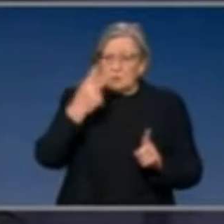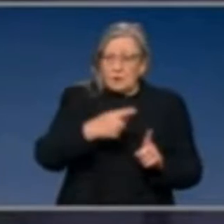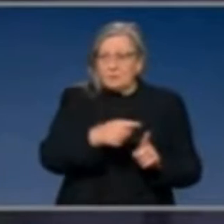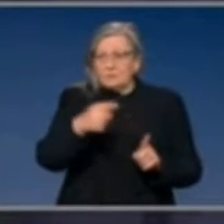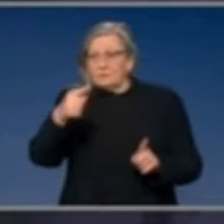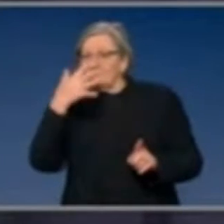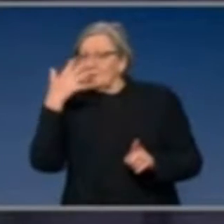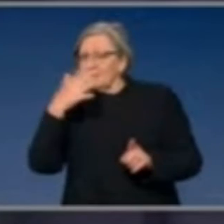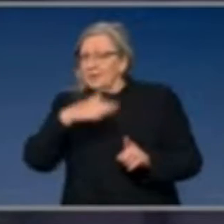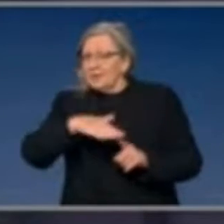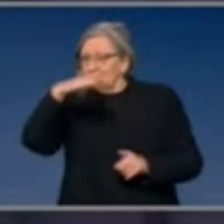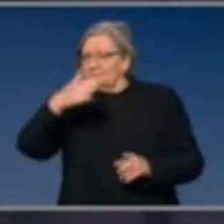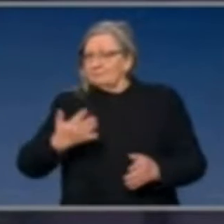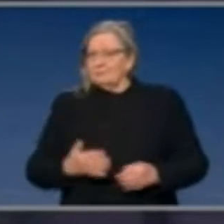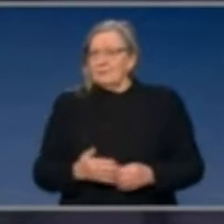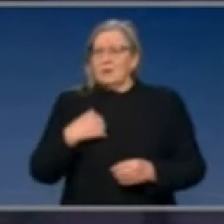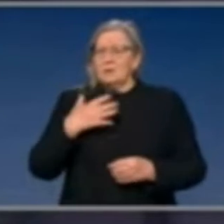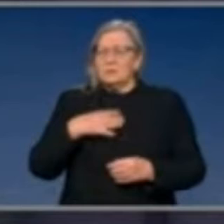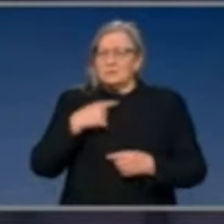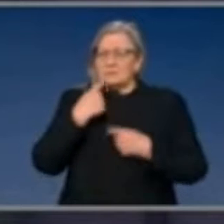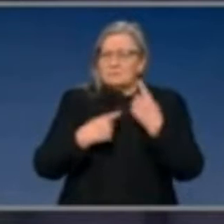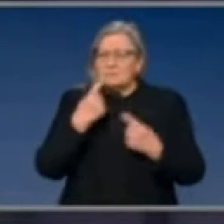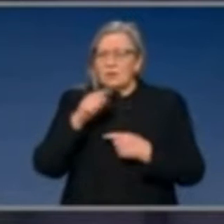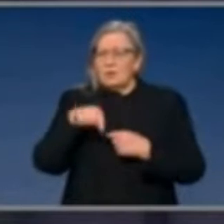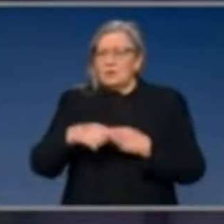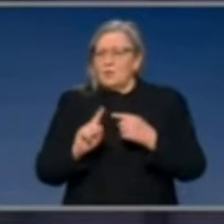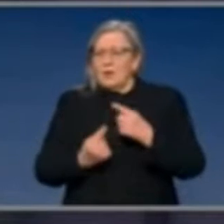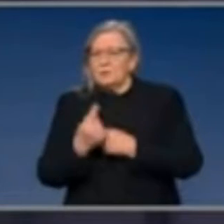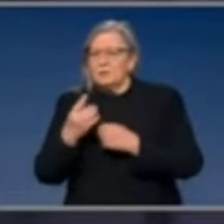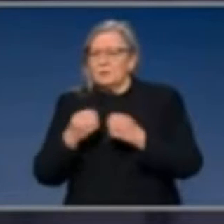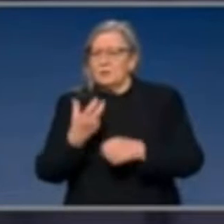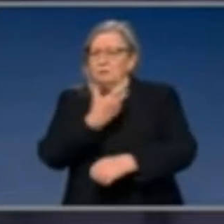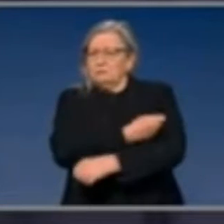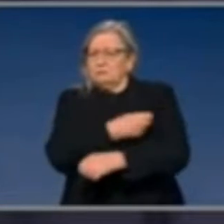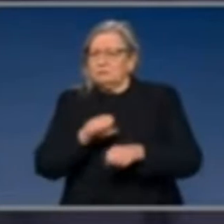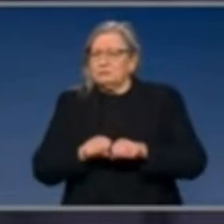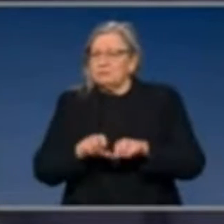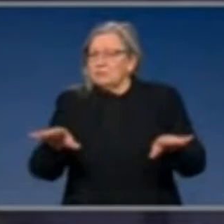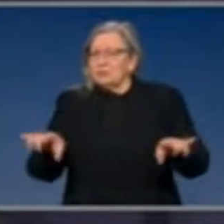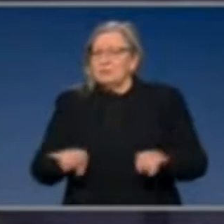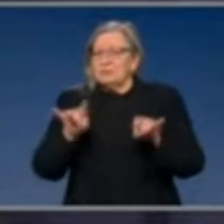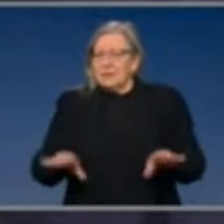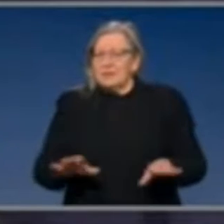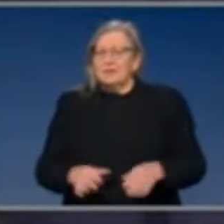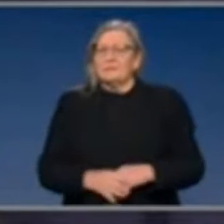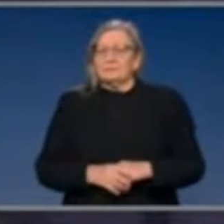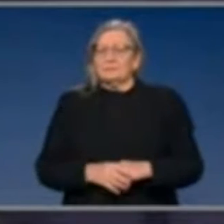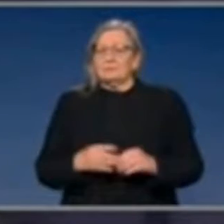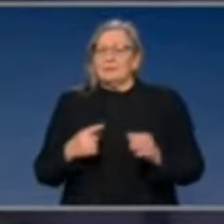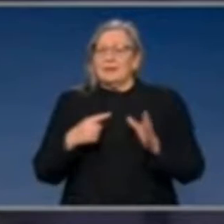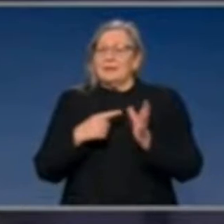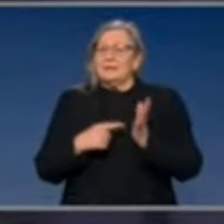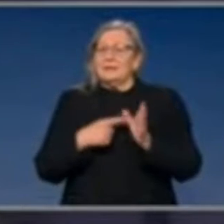on the national rollout. In particular, the Australian Technical Advisory Group